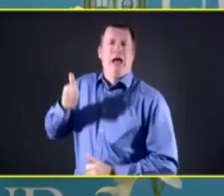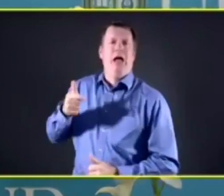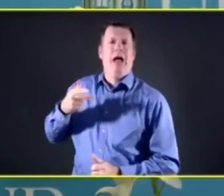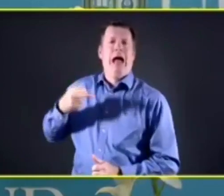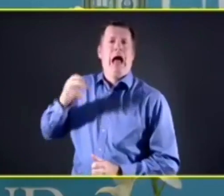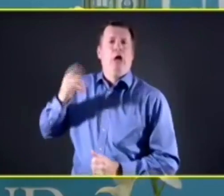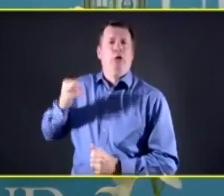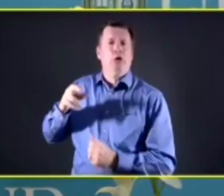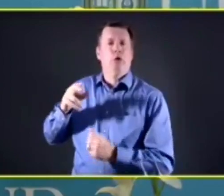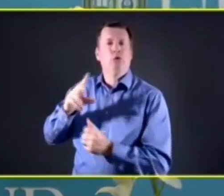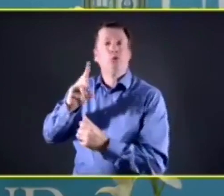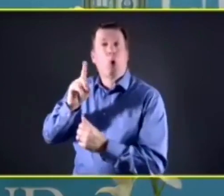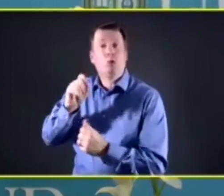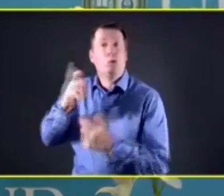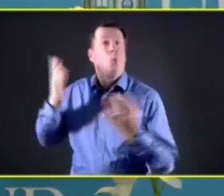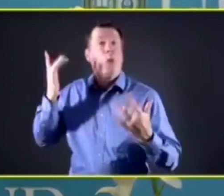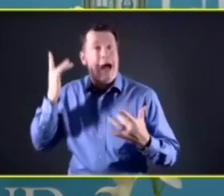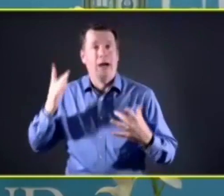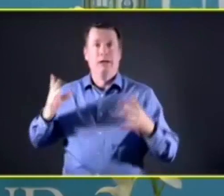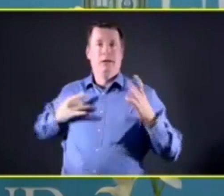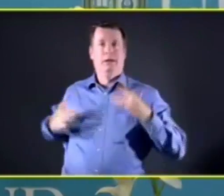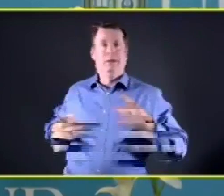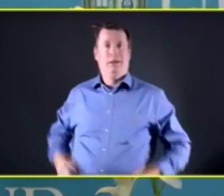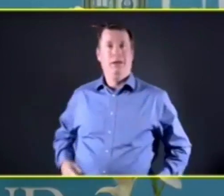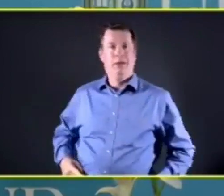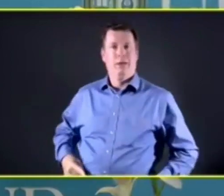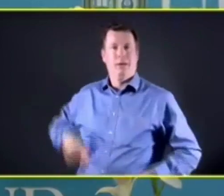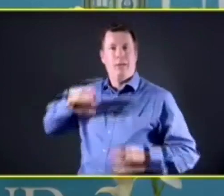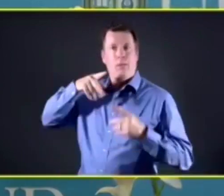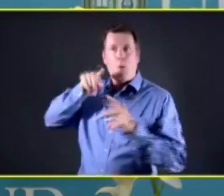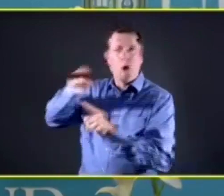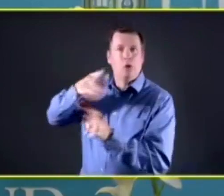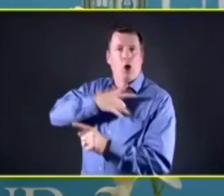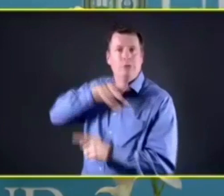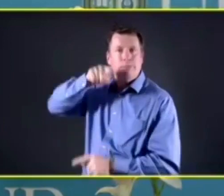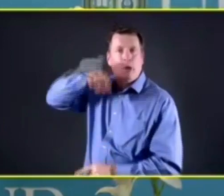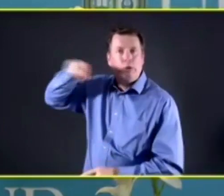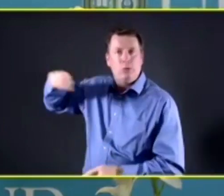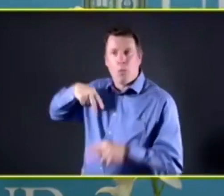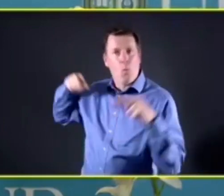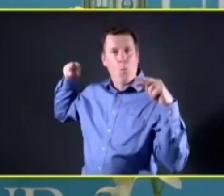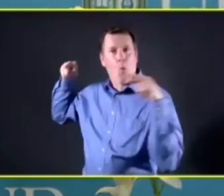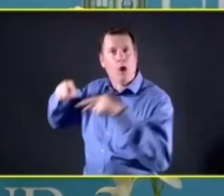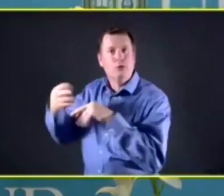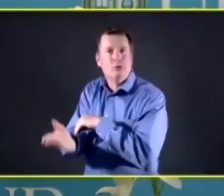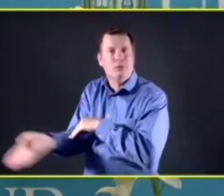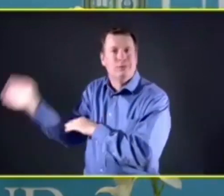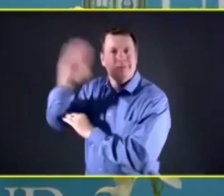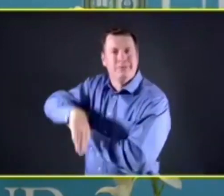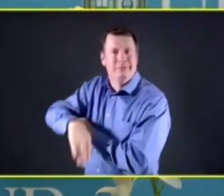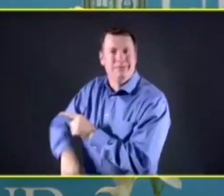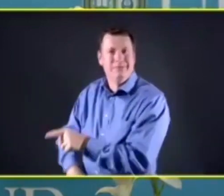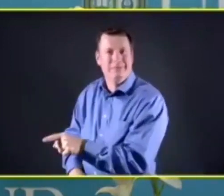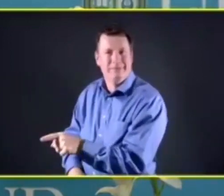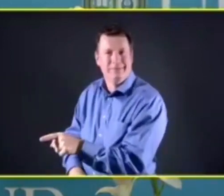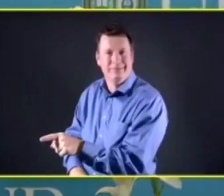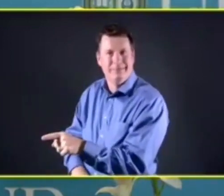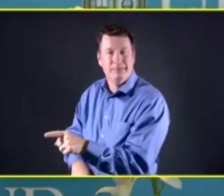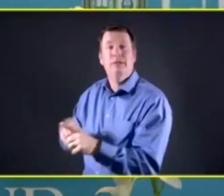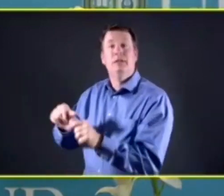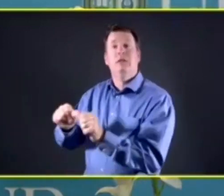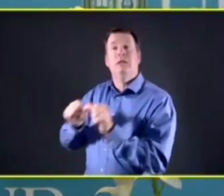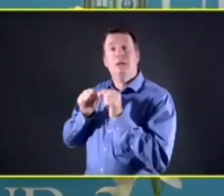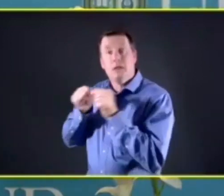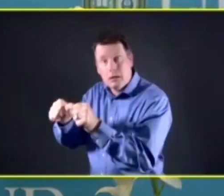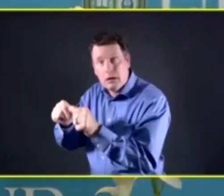to be reviewed by the FDA going into it and making sure it's acceptable to them with regard to safety. There's actually quite a